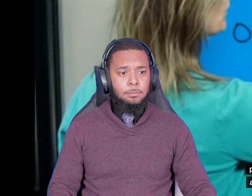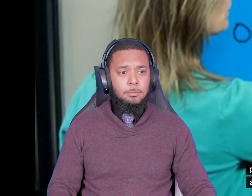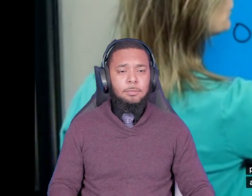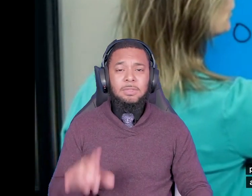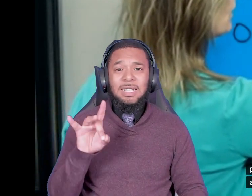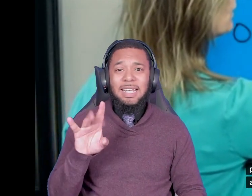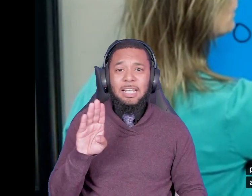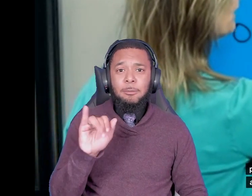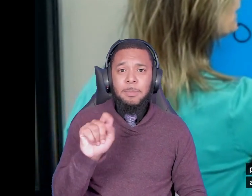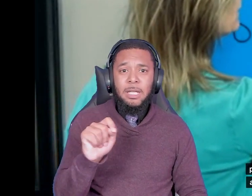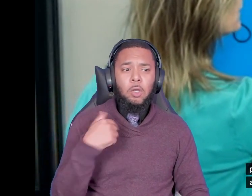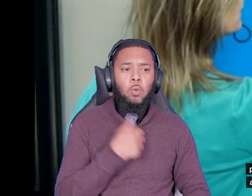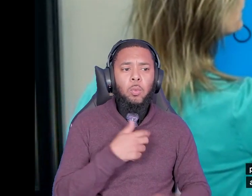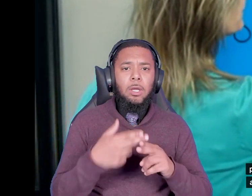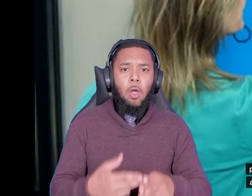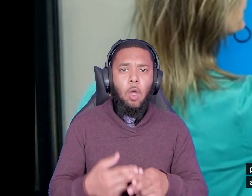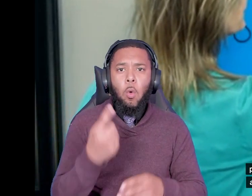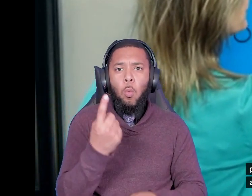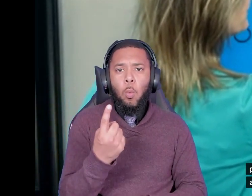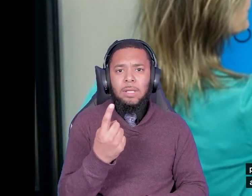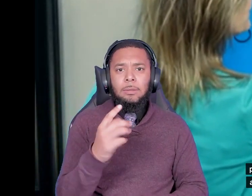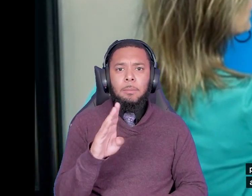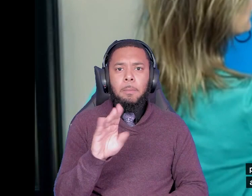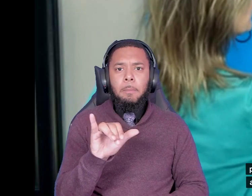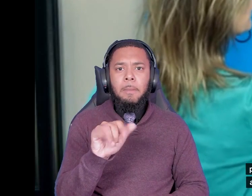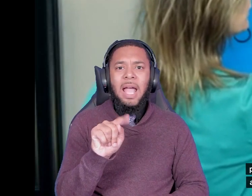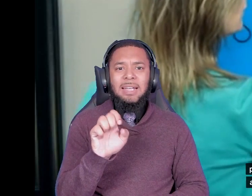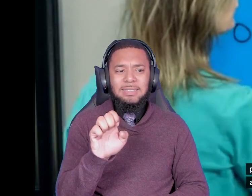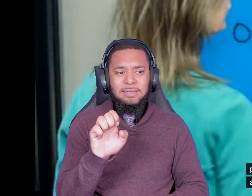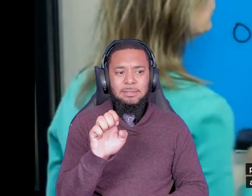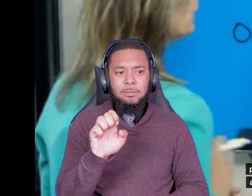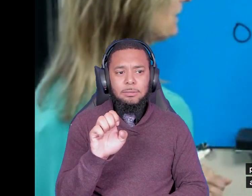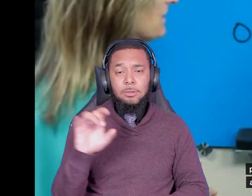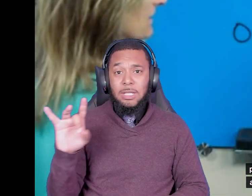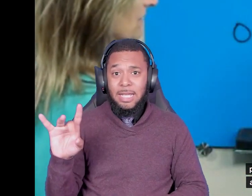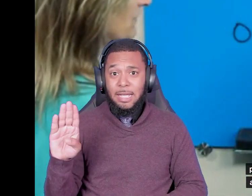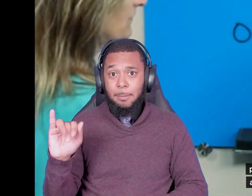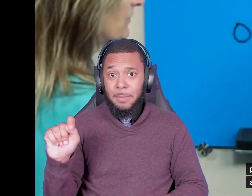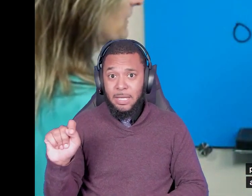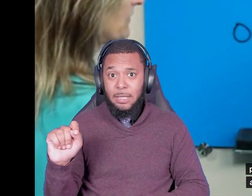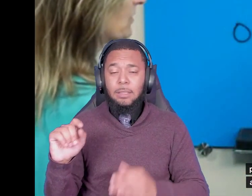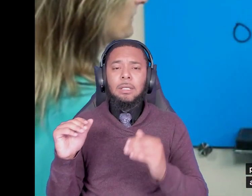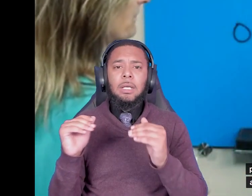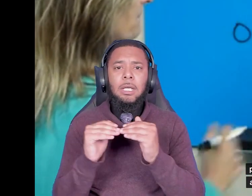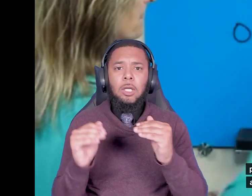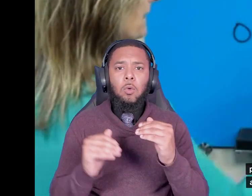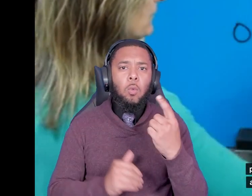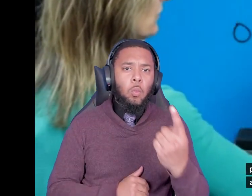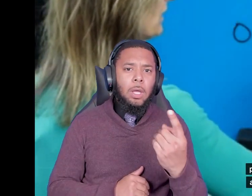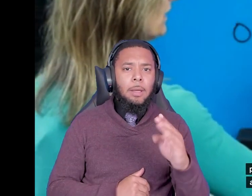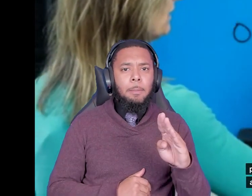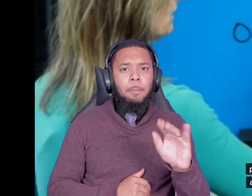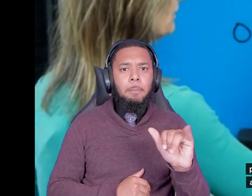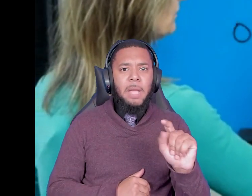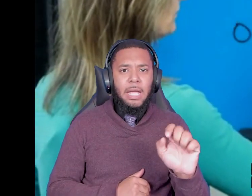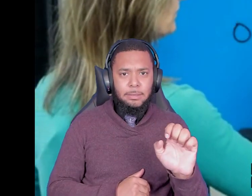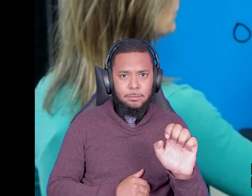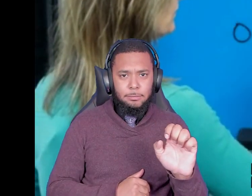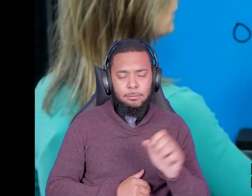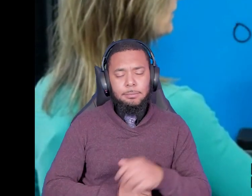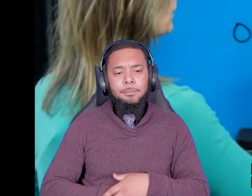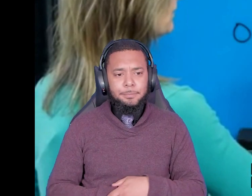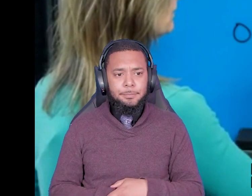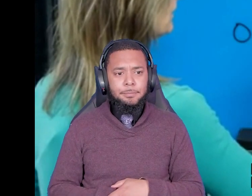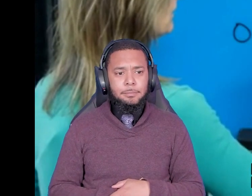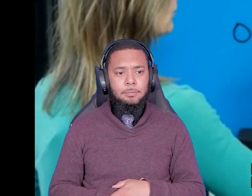computer programmers call a byte. So this is a full byte of information. So again, we